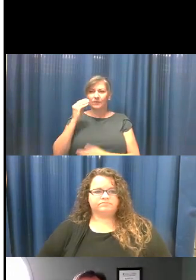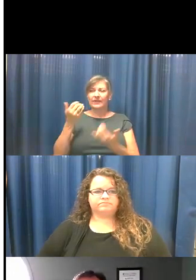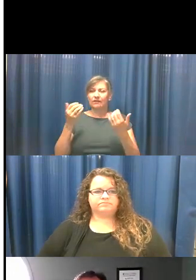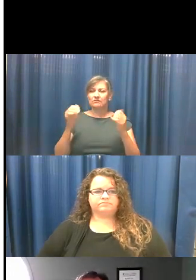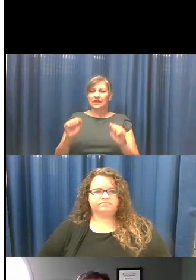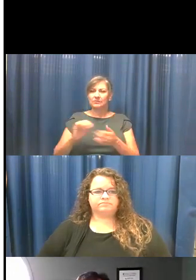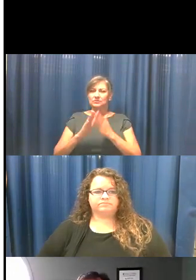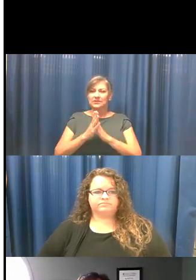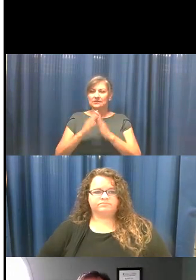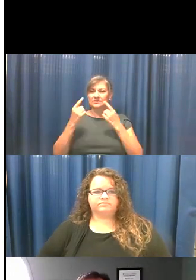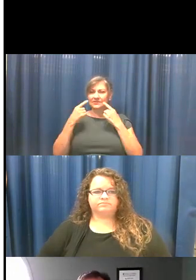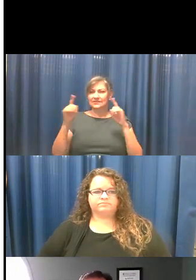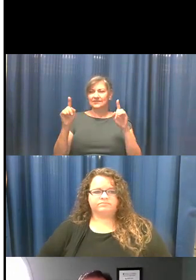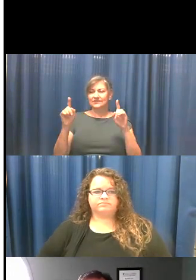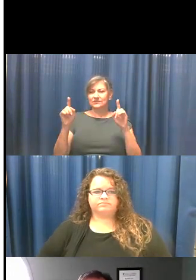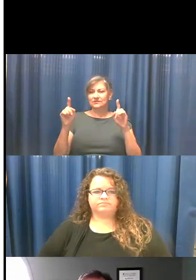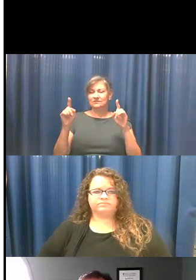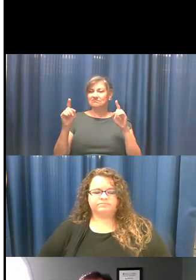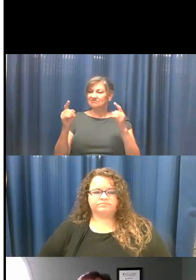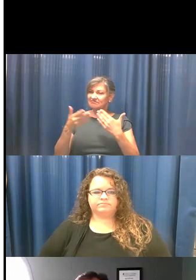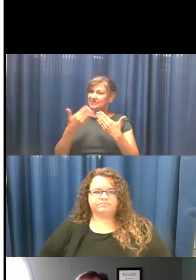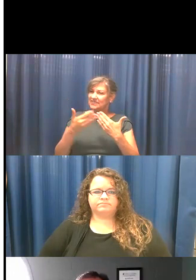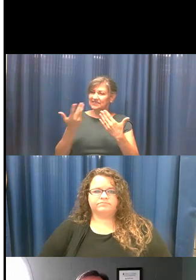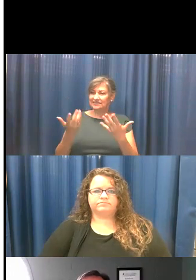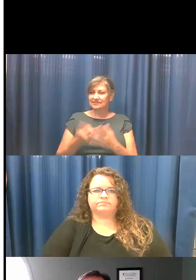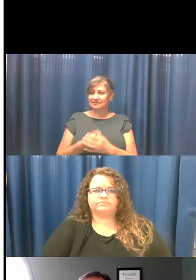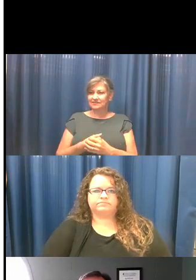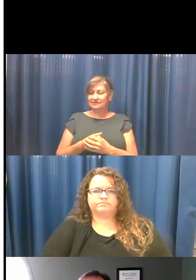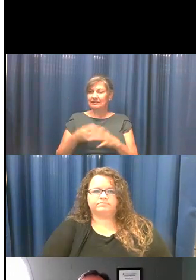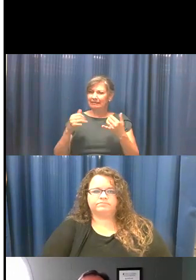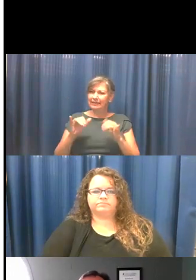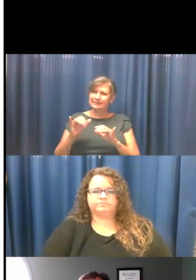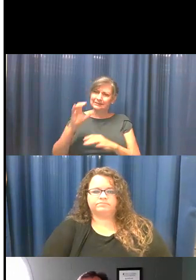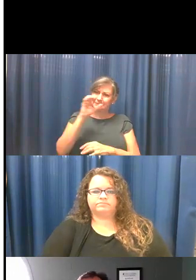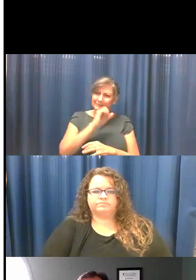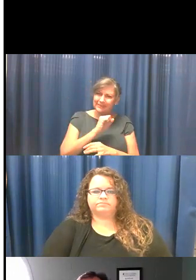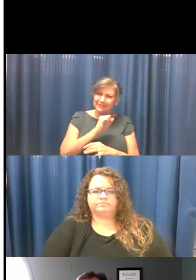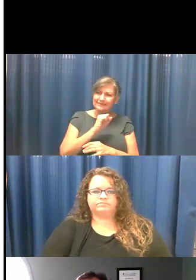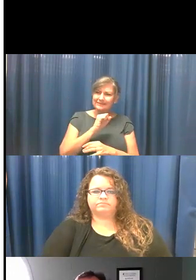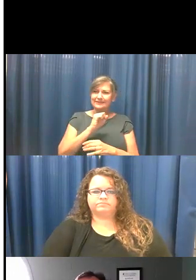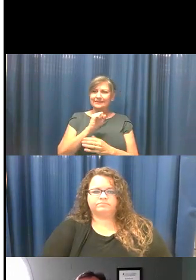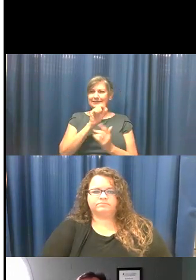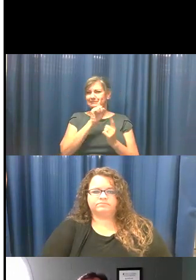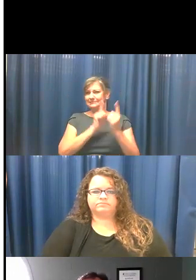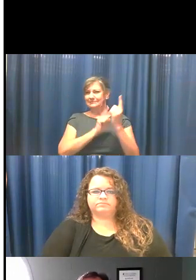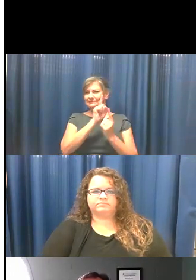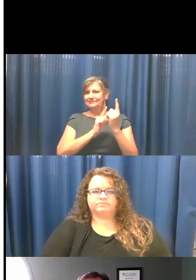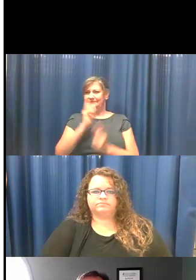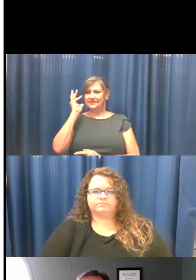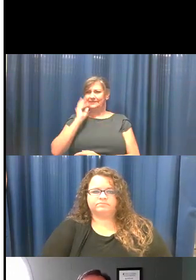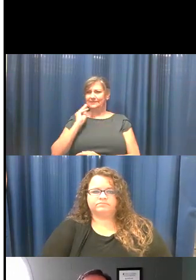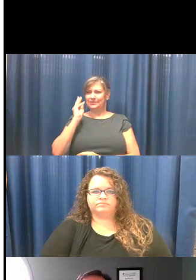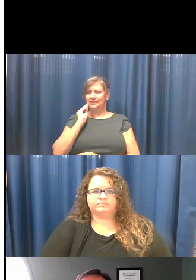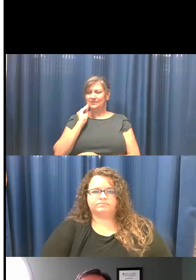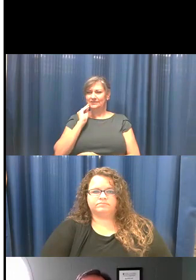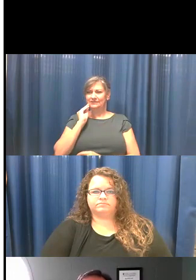remote environment pretty easily, pretty well. I think they still miss the in-person experience, and a lot